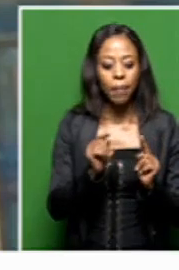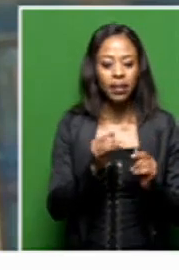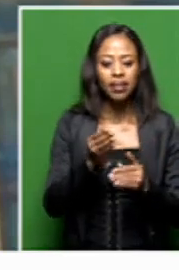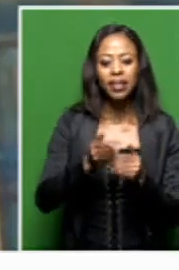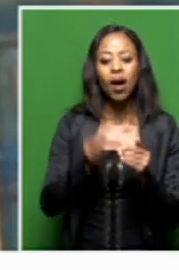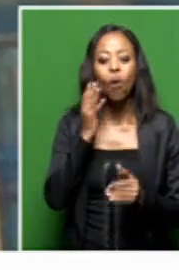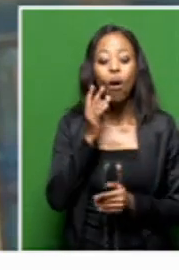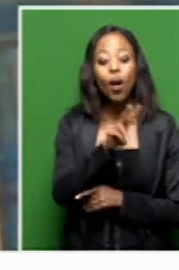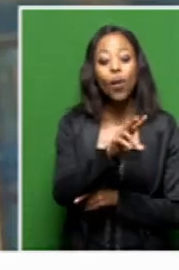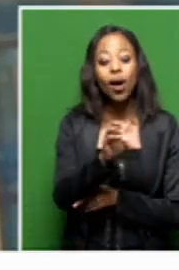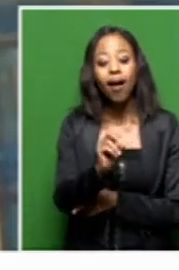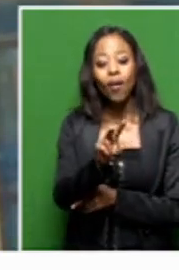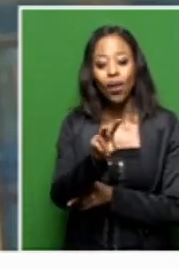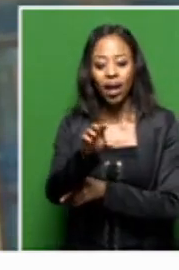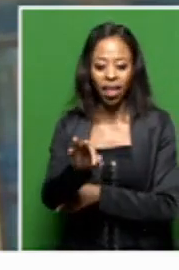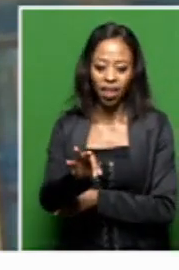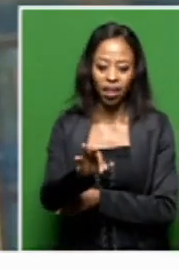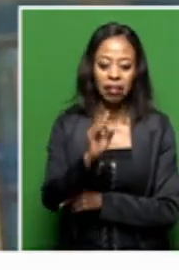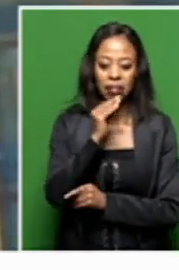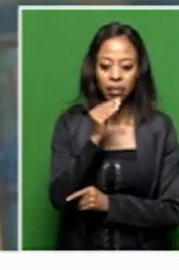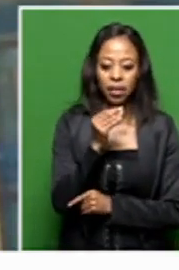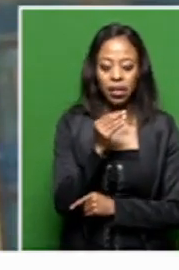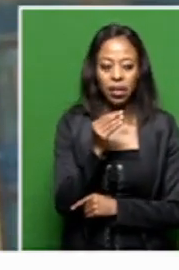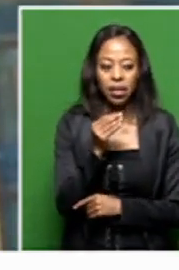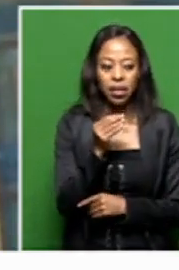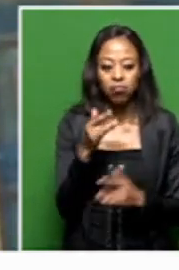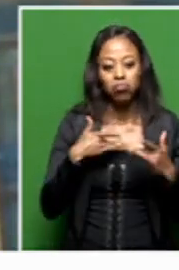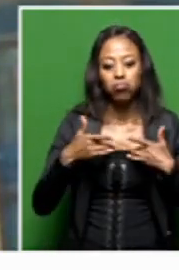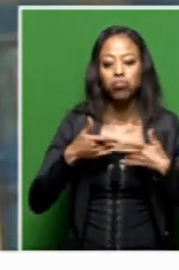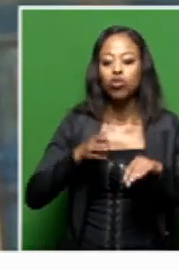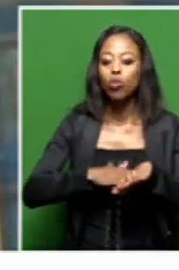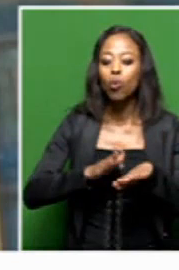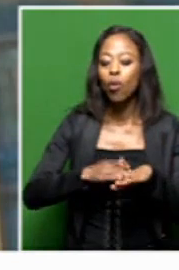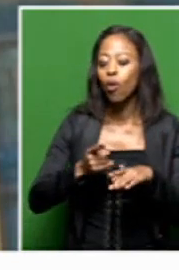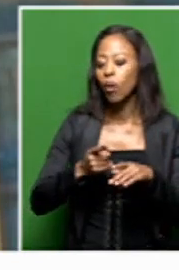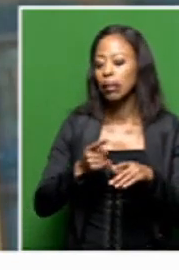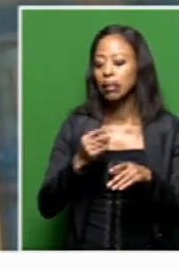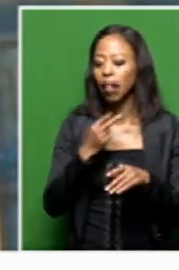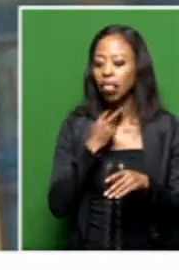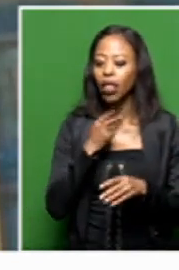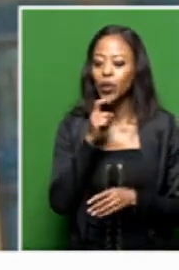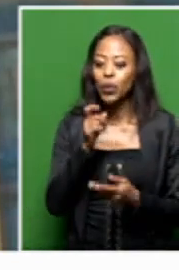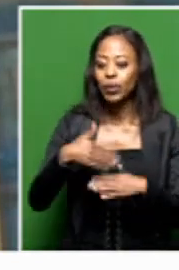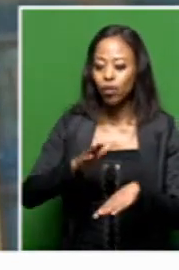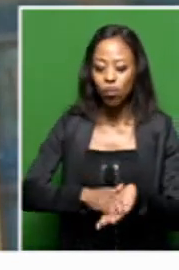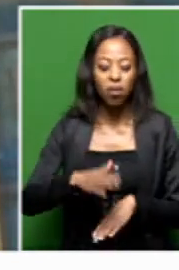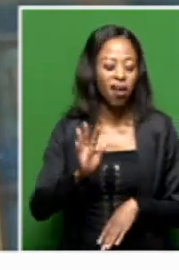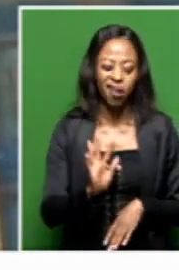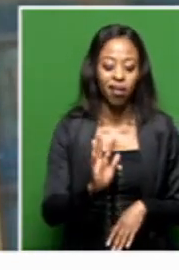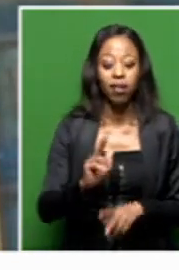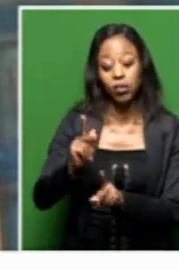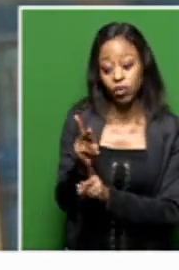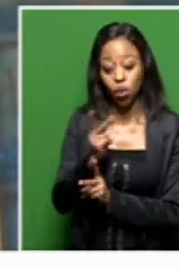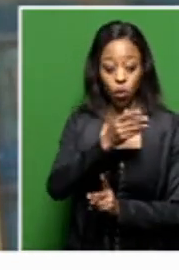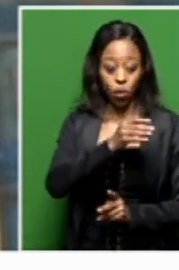expire in 2023. So we're not particularly concerned about expiries of centrally stored stock. Once